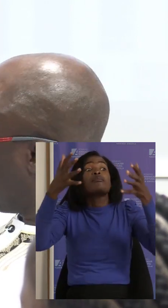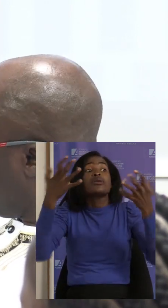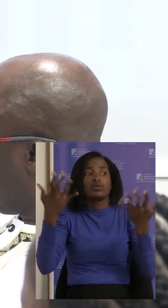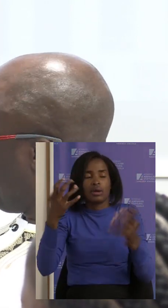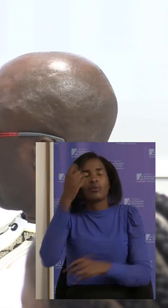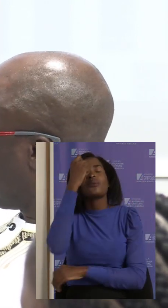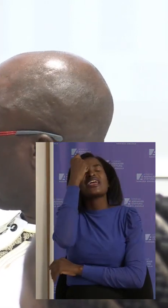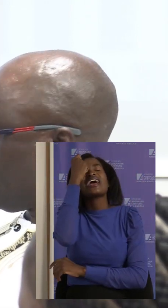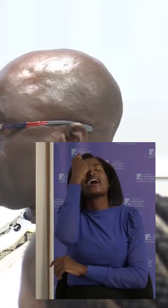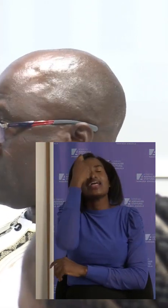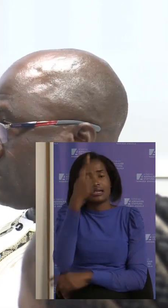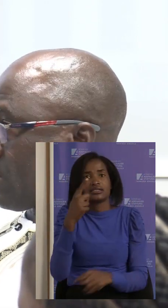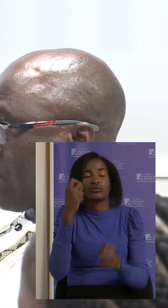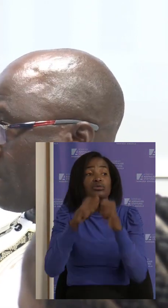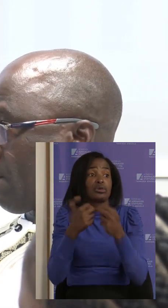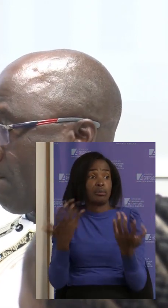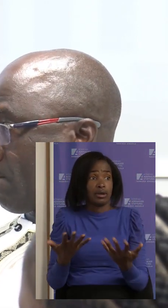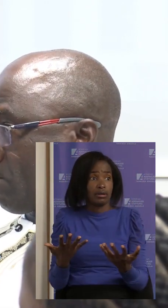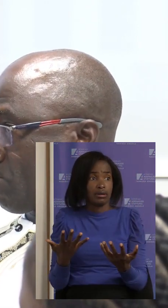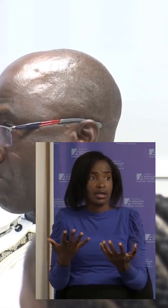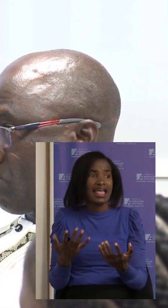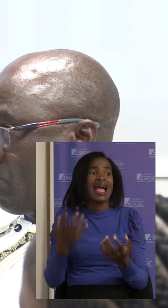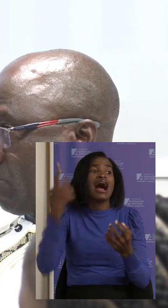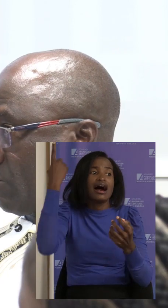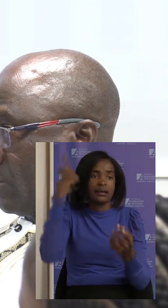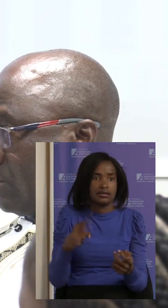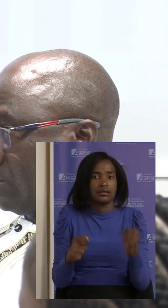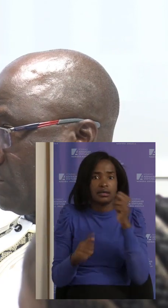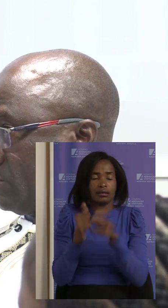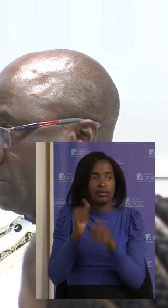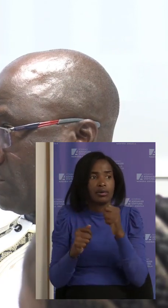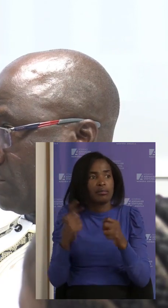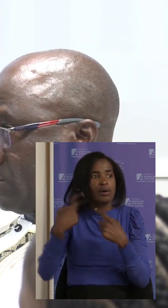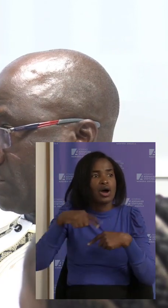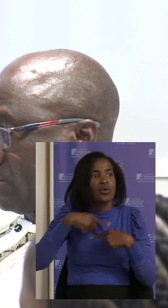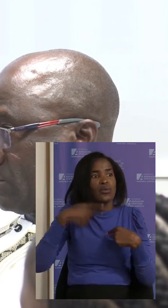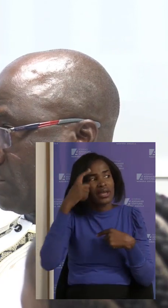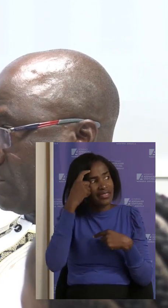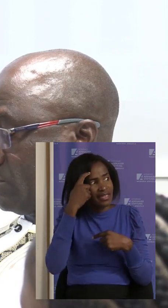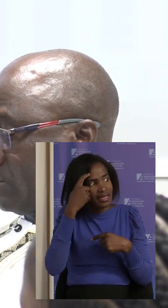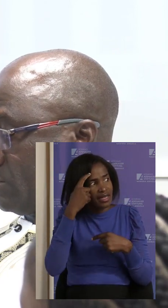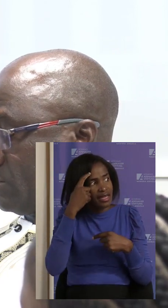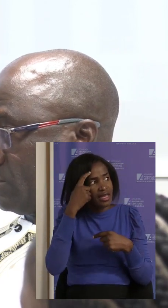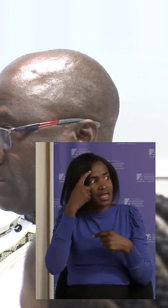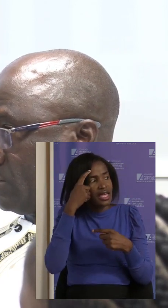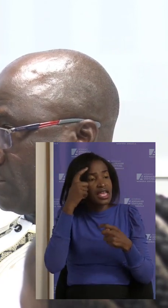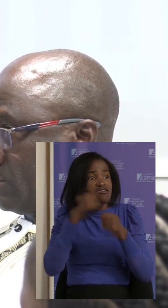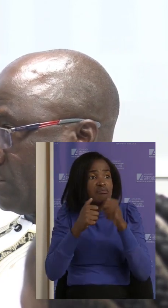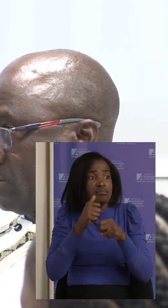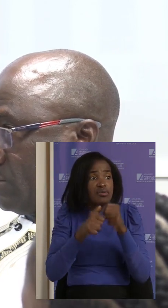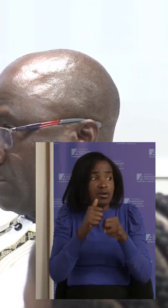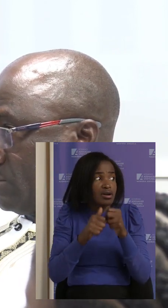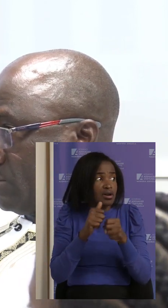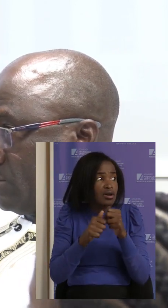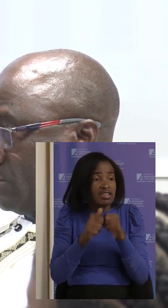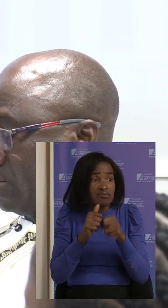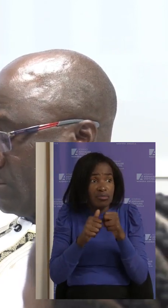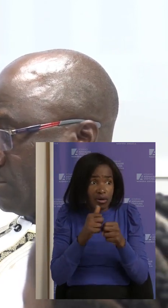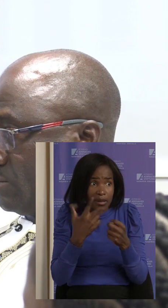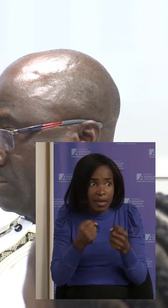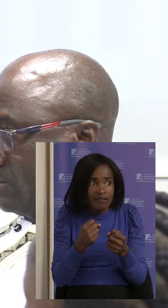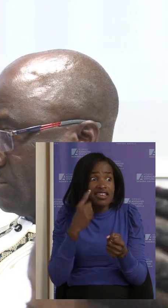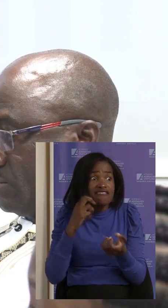We understand the problem. But our problem is we think when there's a problem, you throw more money and you'll solve the